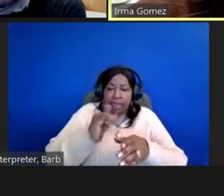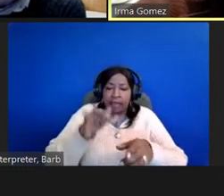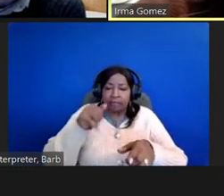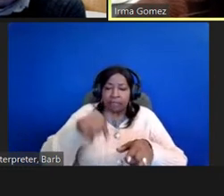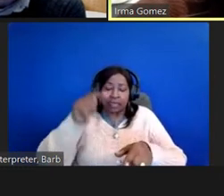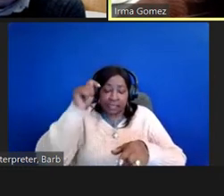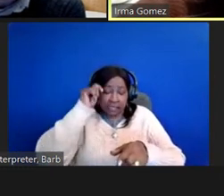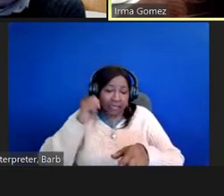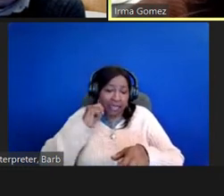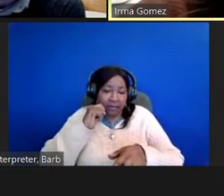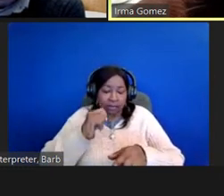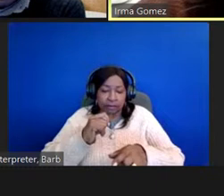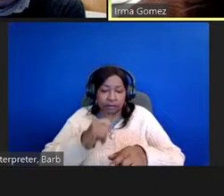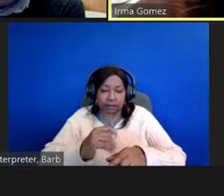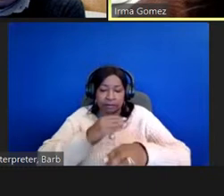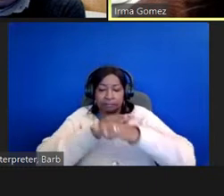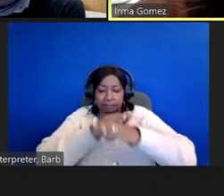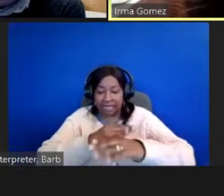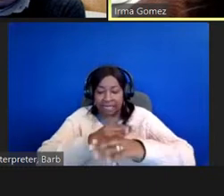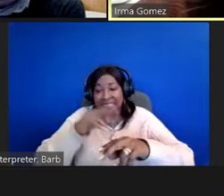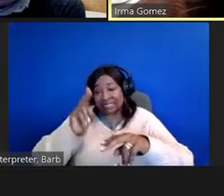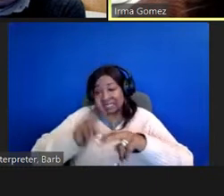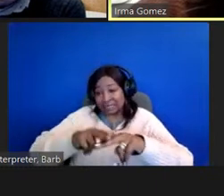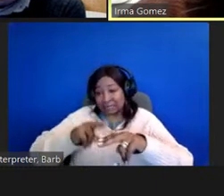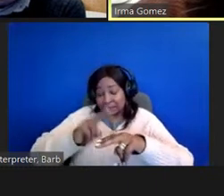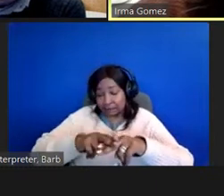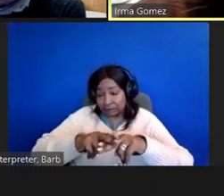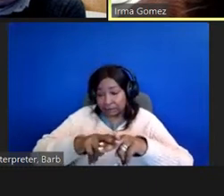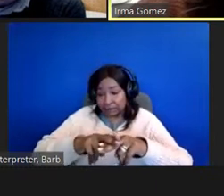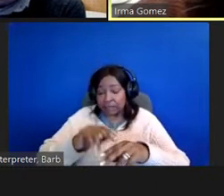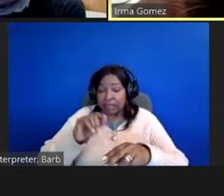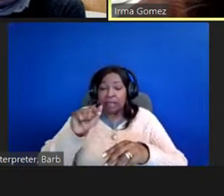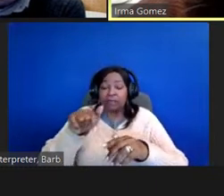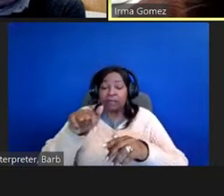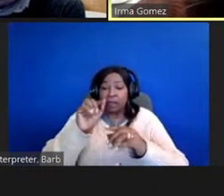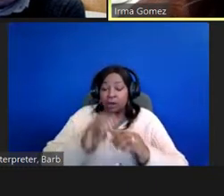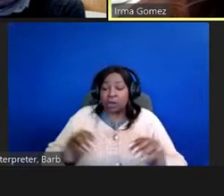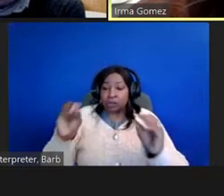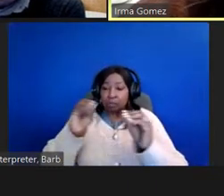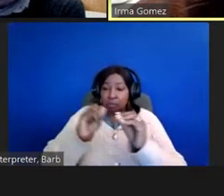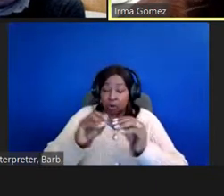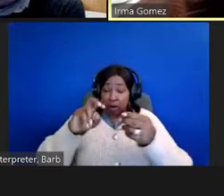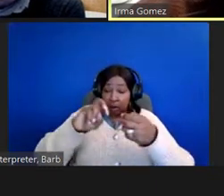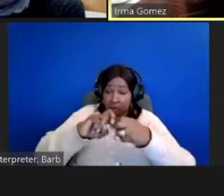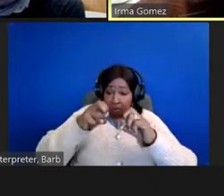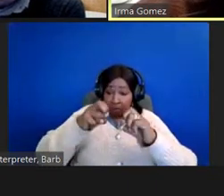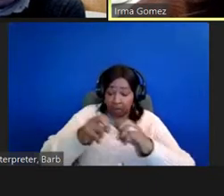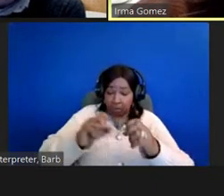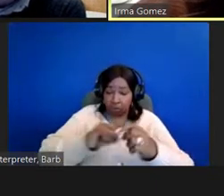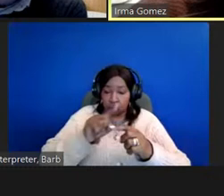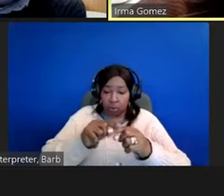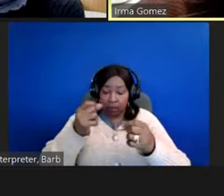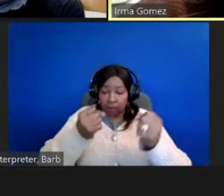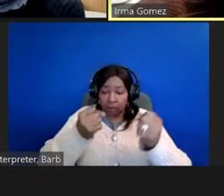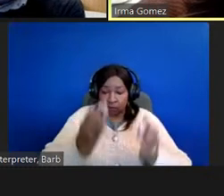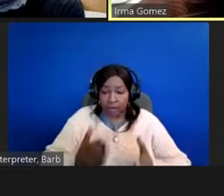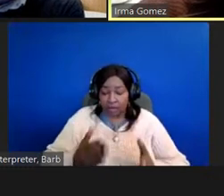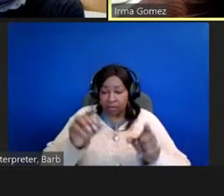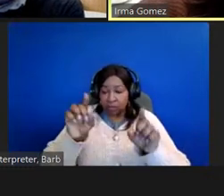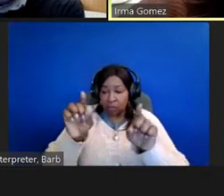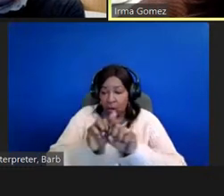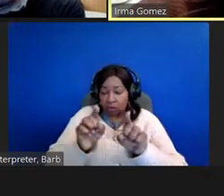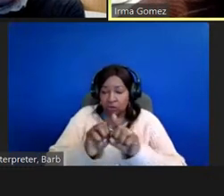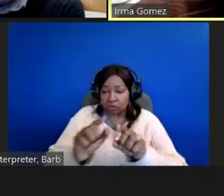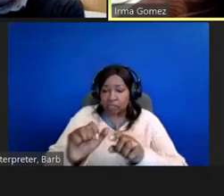taking up the priority seating. There's more issues when the drivers are also not